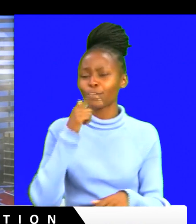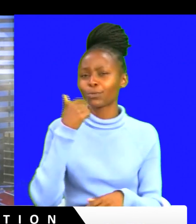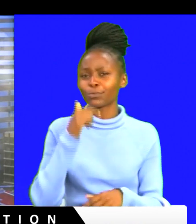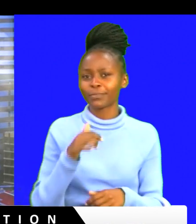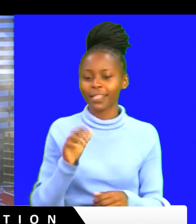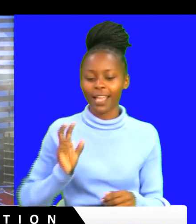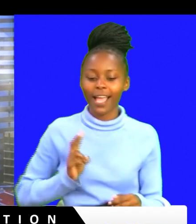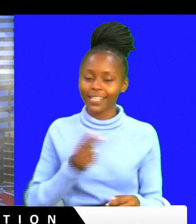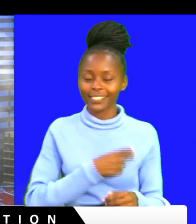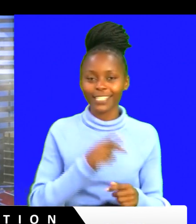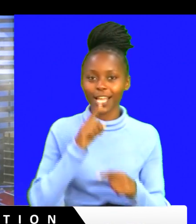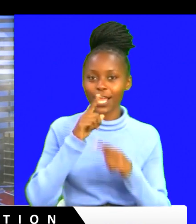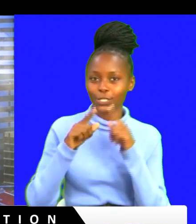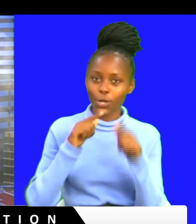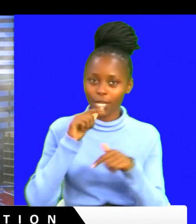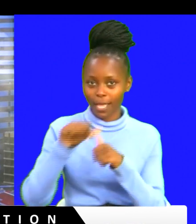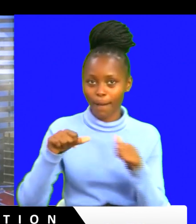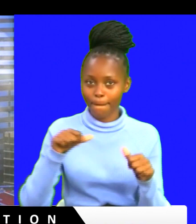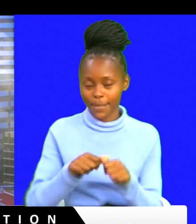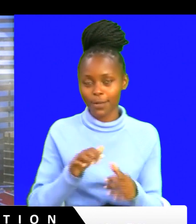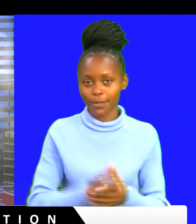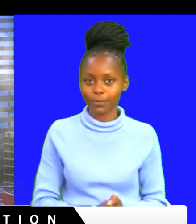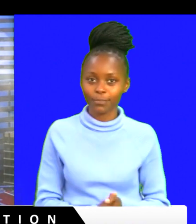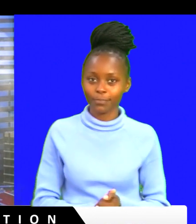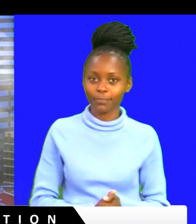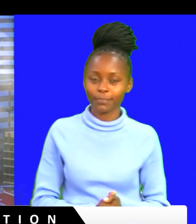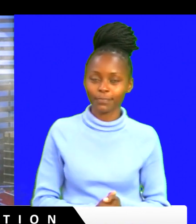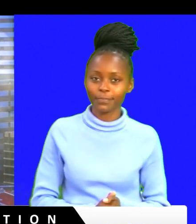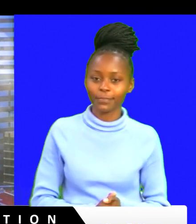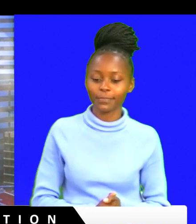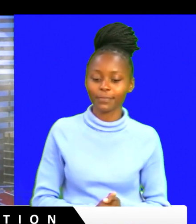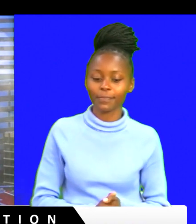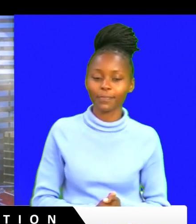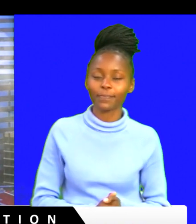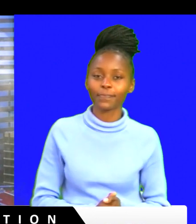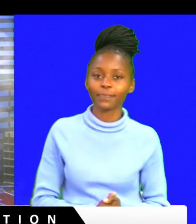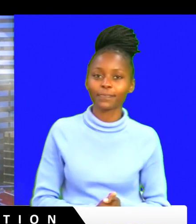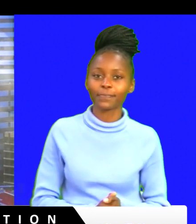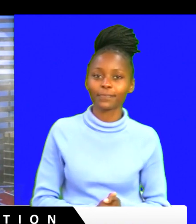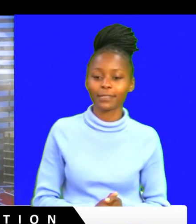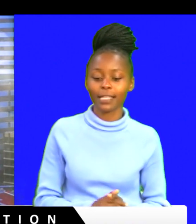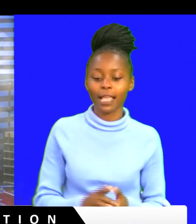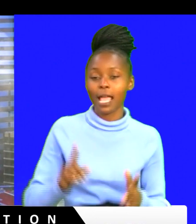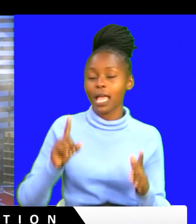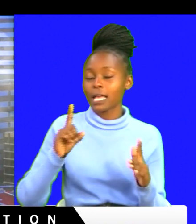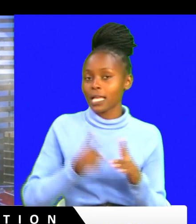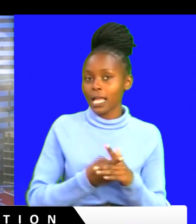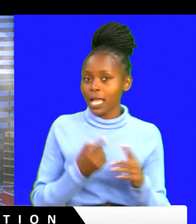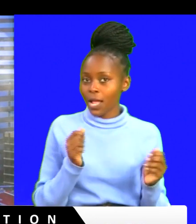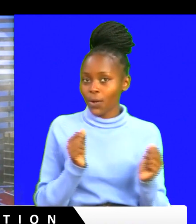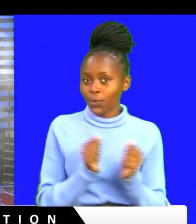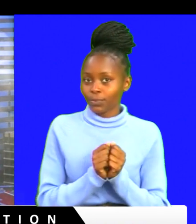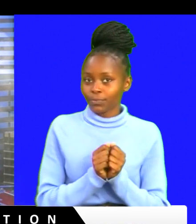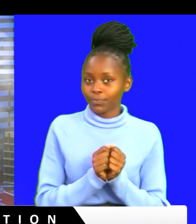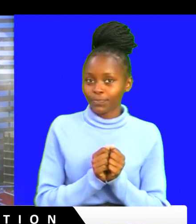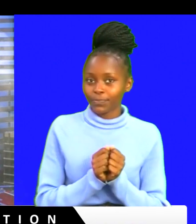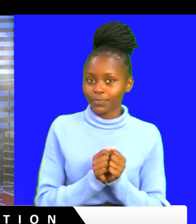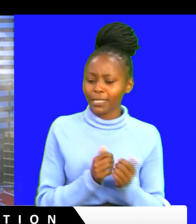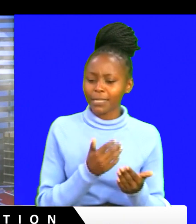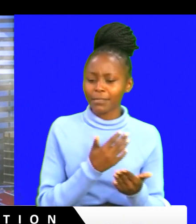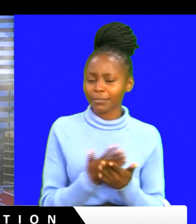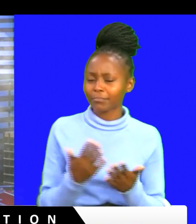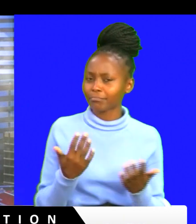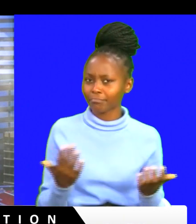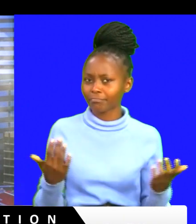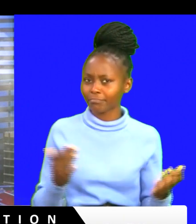the topic of discussion. So just getting straight into it, let me start with something that has really been trending